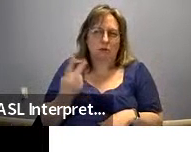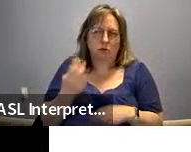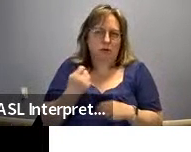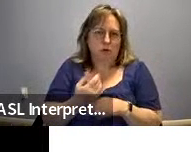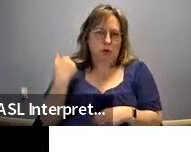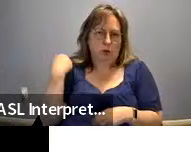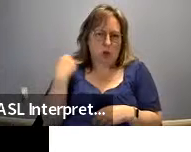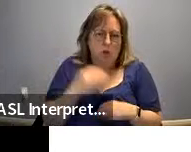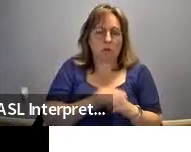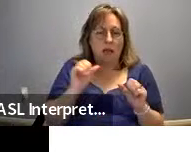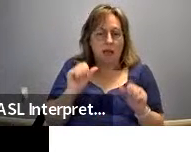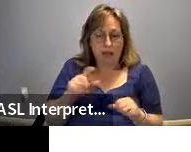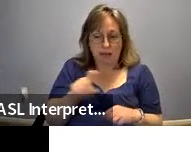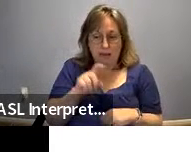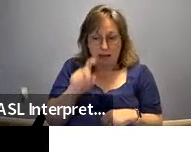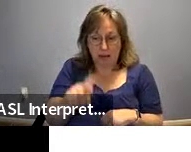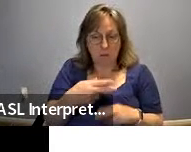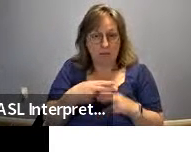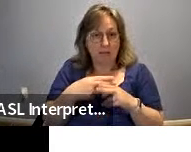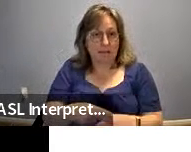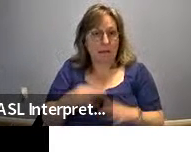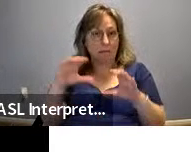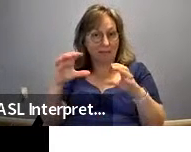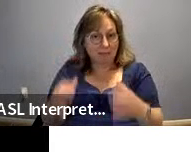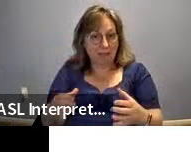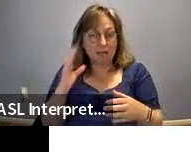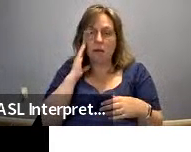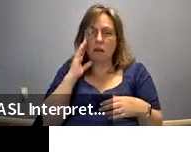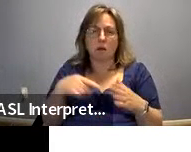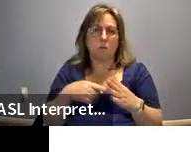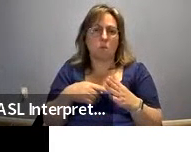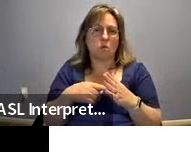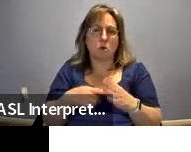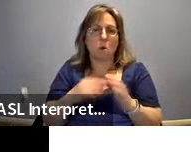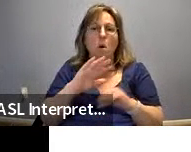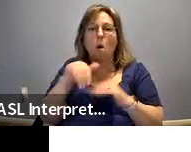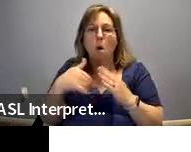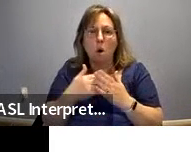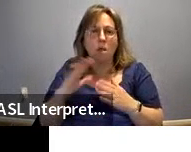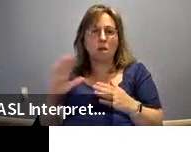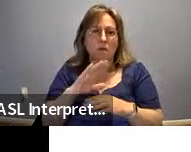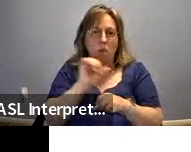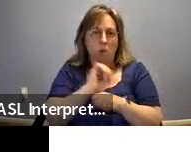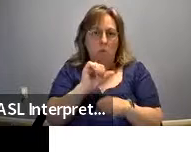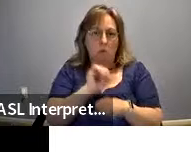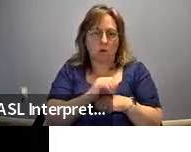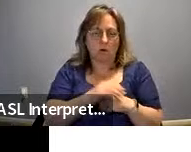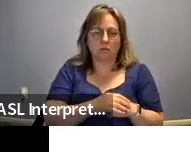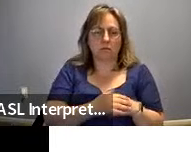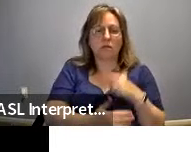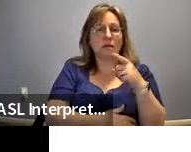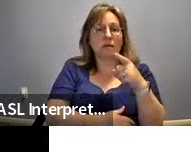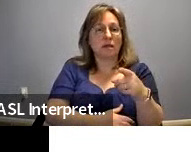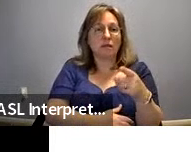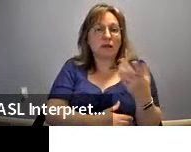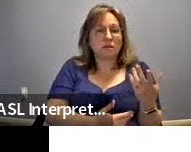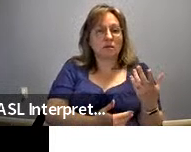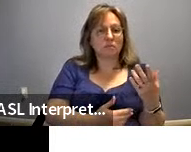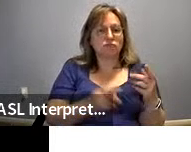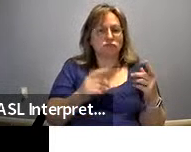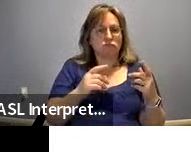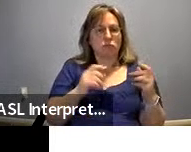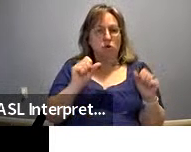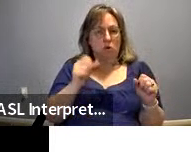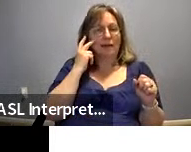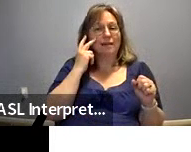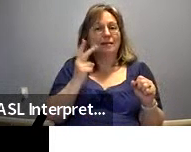tap on the name of the course and it'll open to show all of the students' work. Here's a view of all of the students' work.